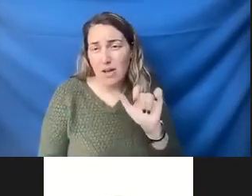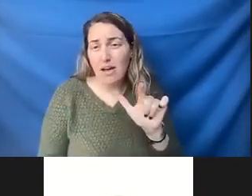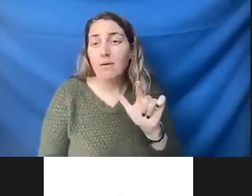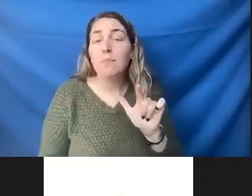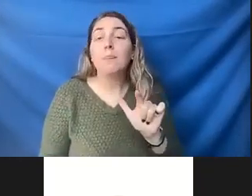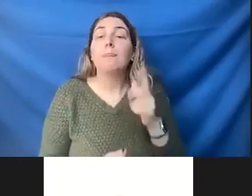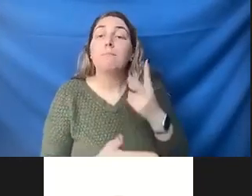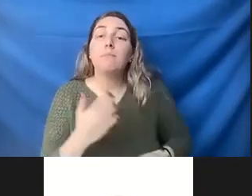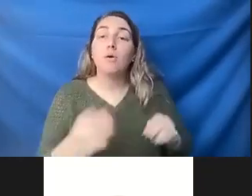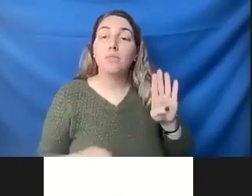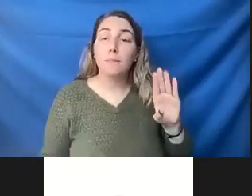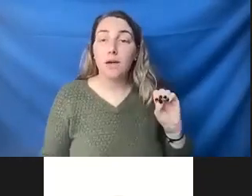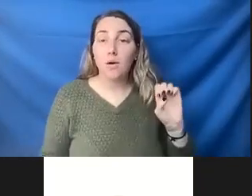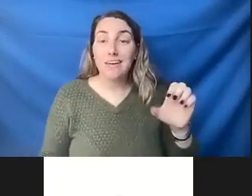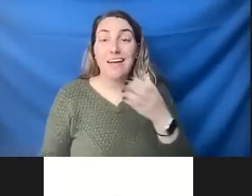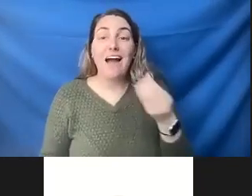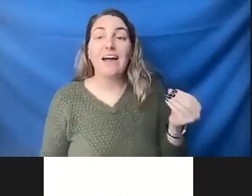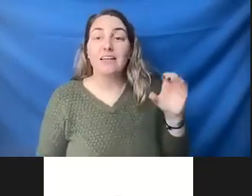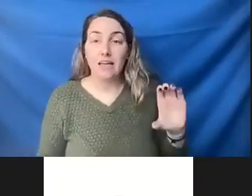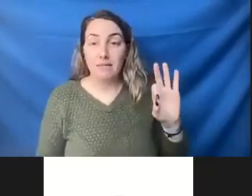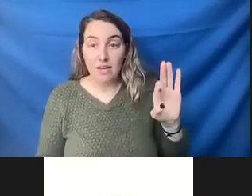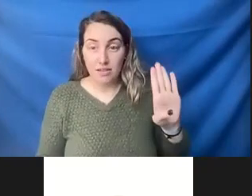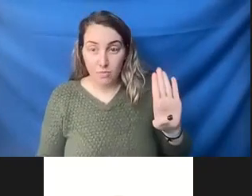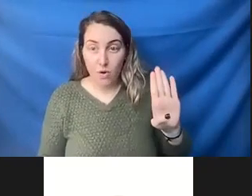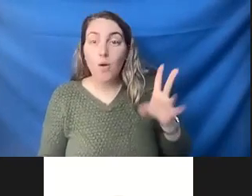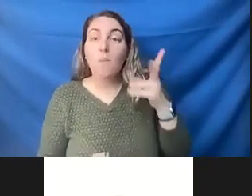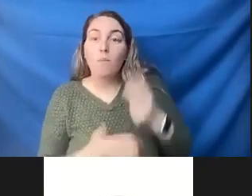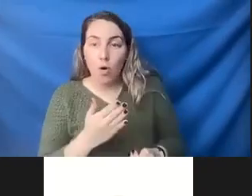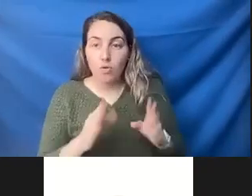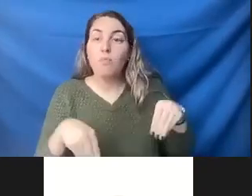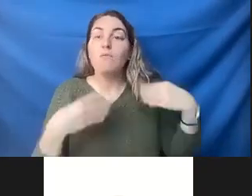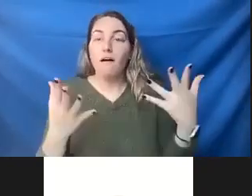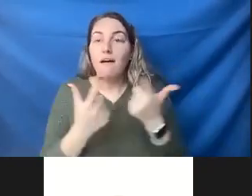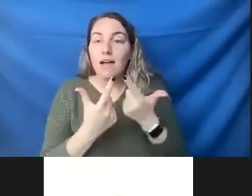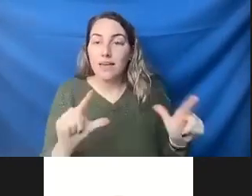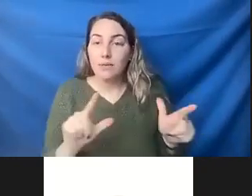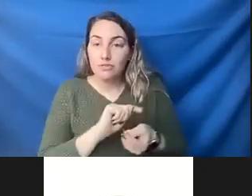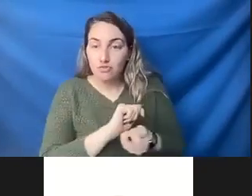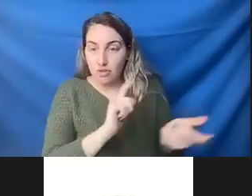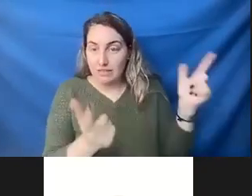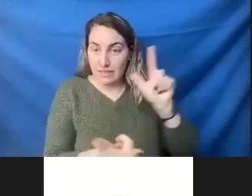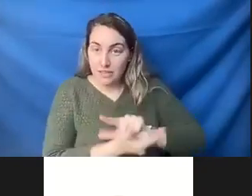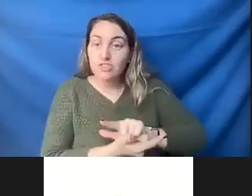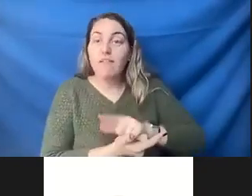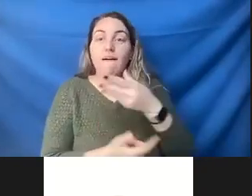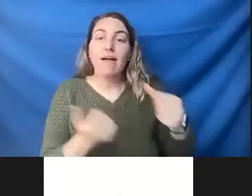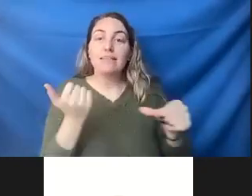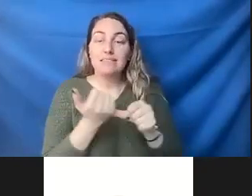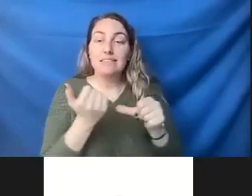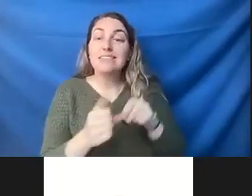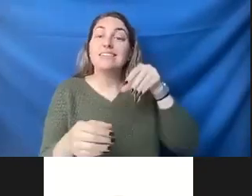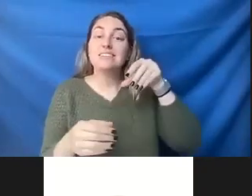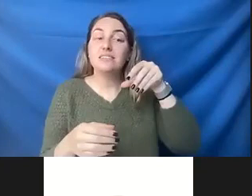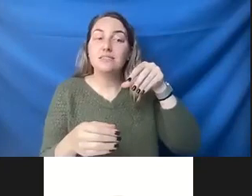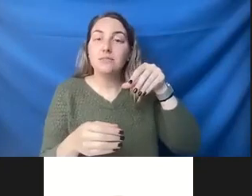Board of Elections and the Campaign Finance Board actually provide language translation and assistance in the Voting Rights